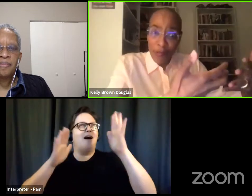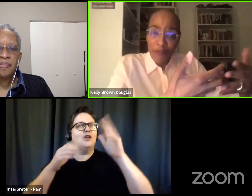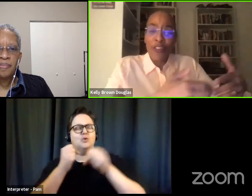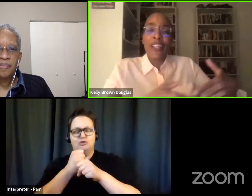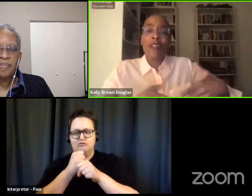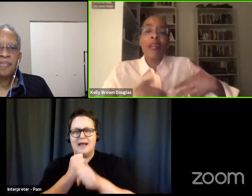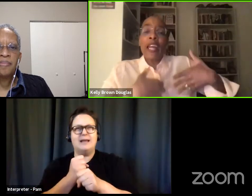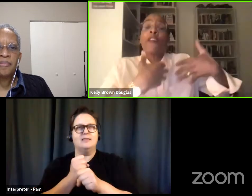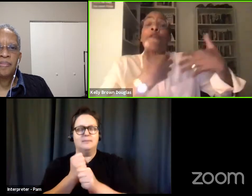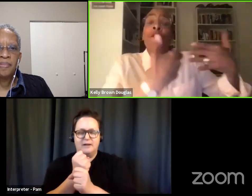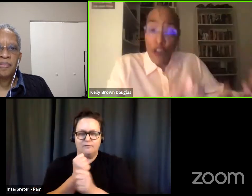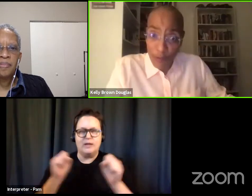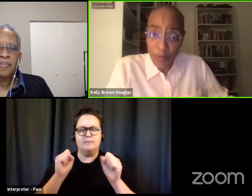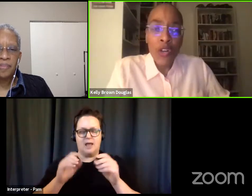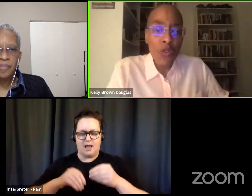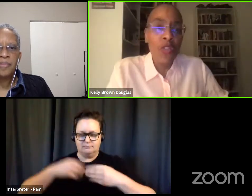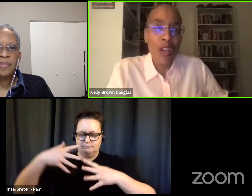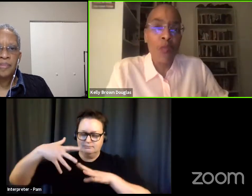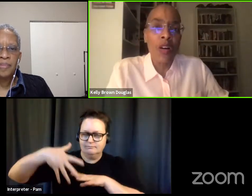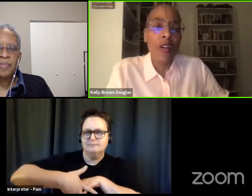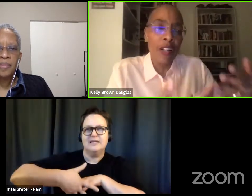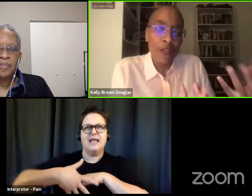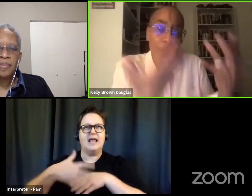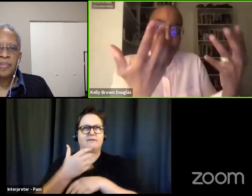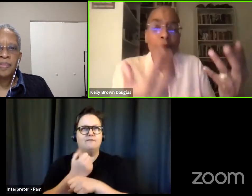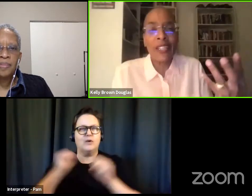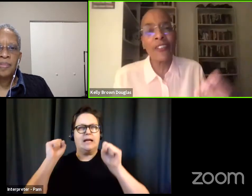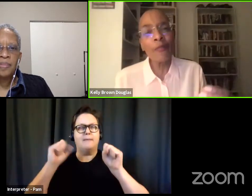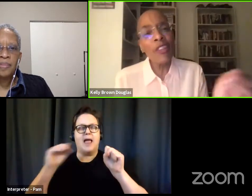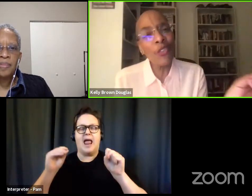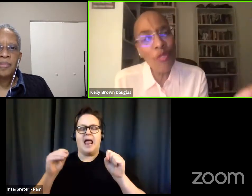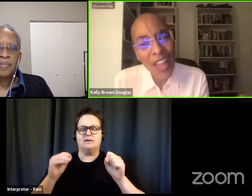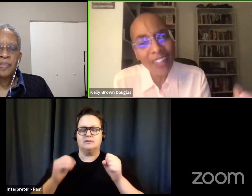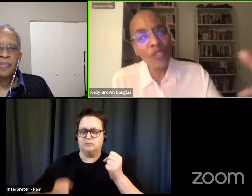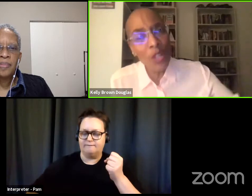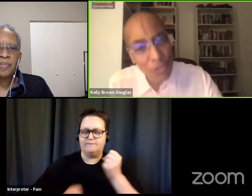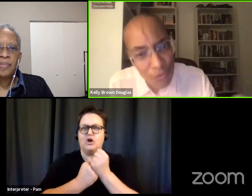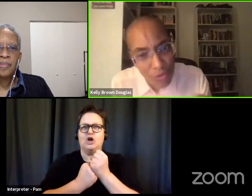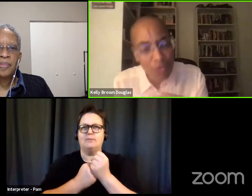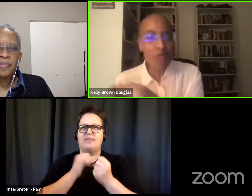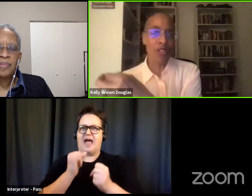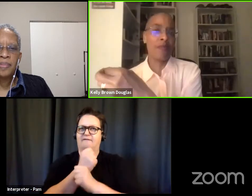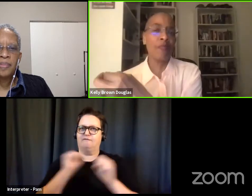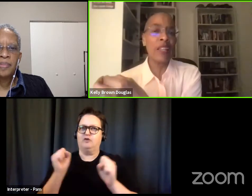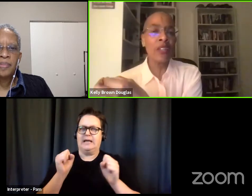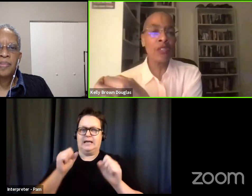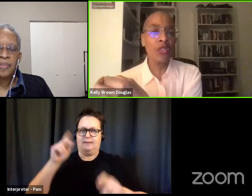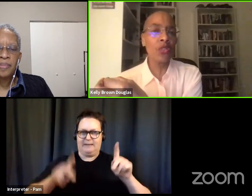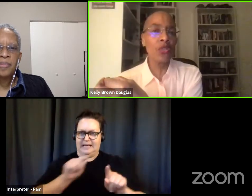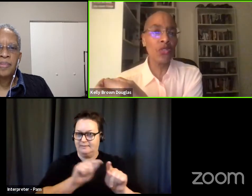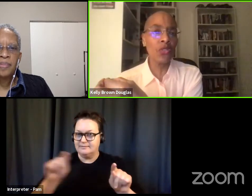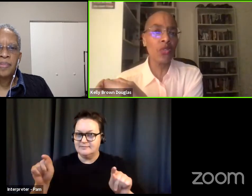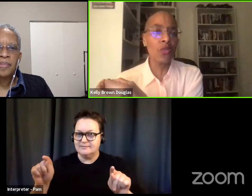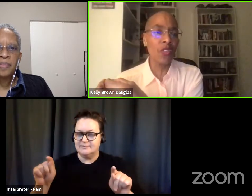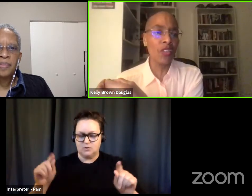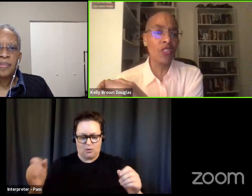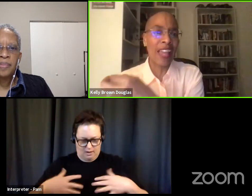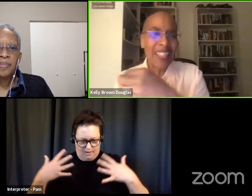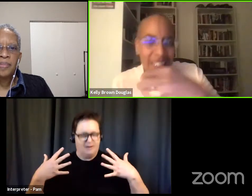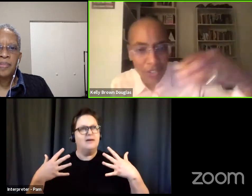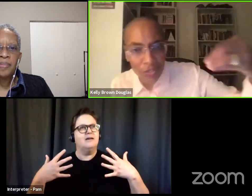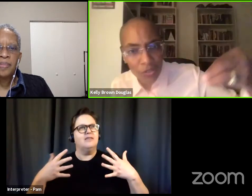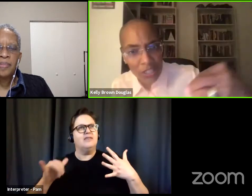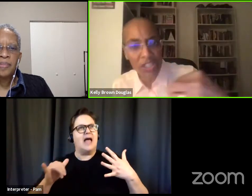them in freedom, and affirmed who they were as free beings. So that's what drew them to